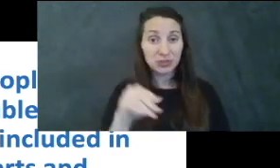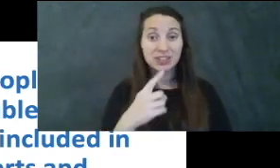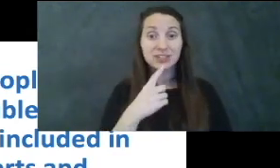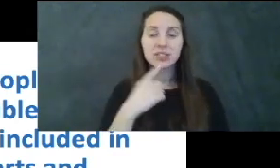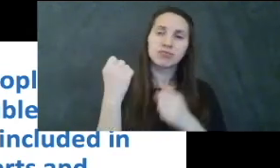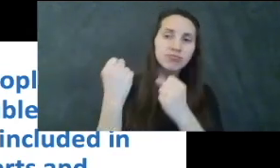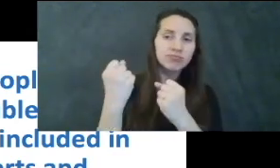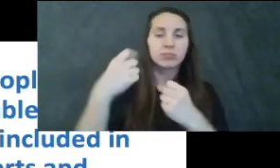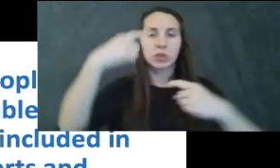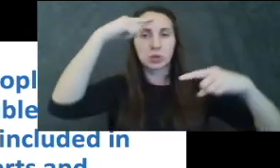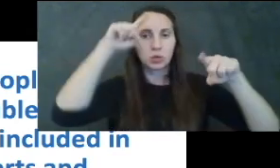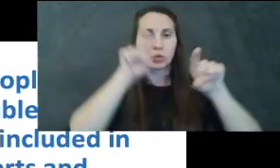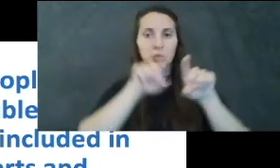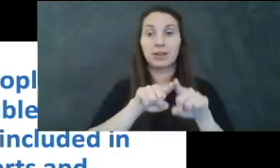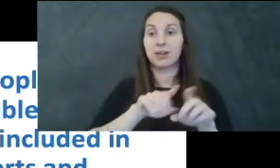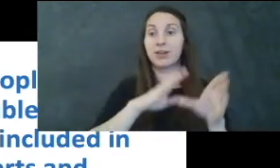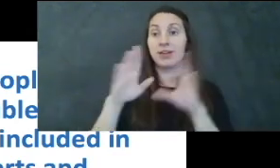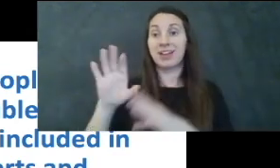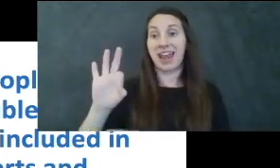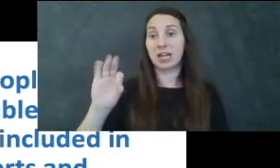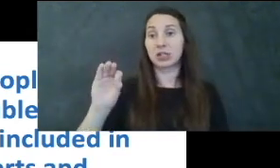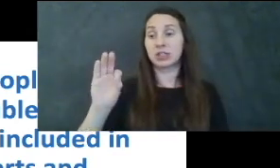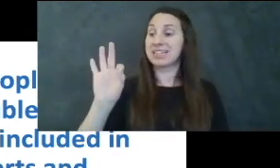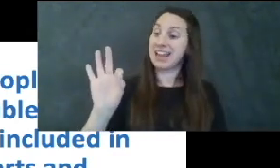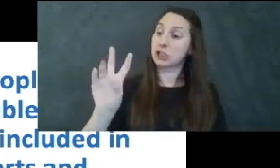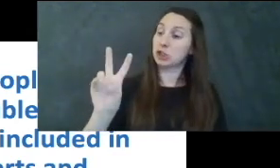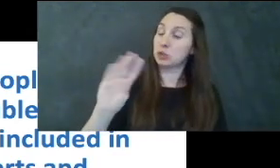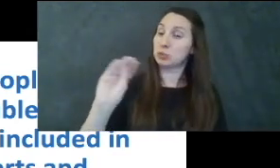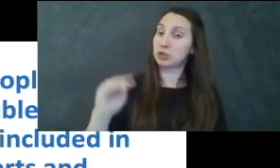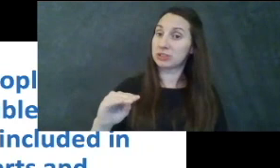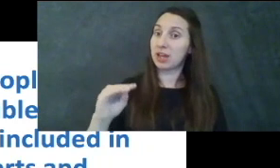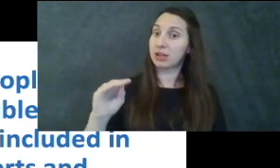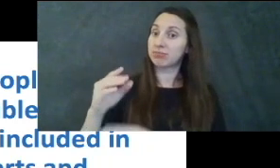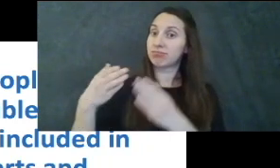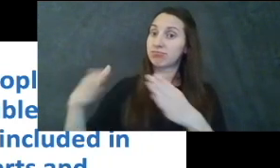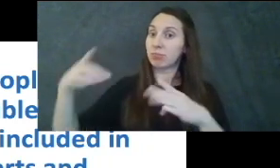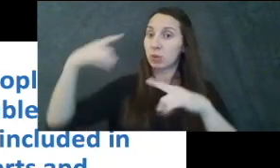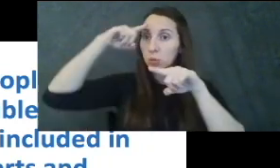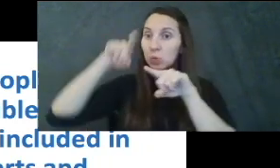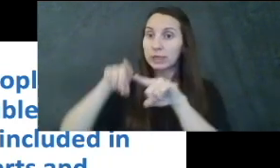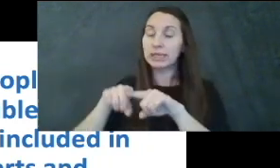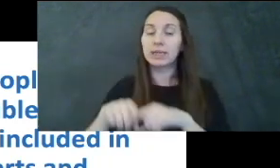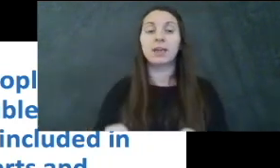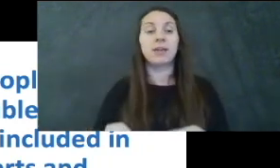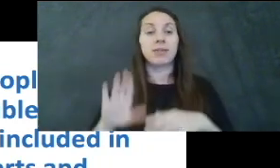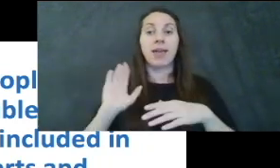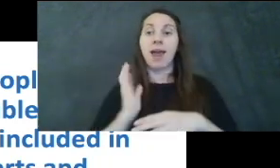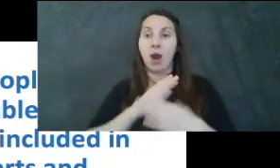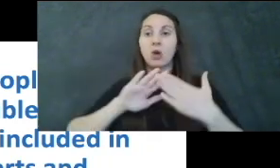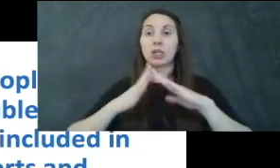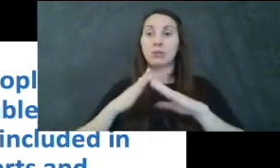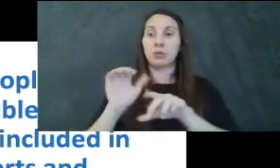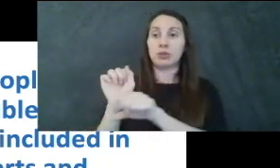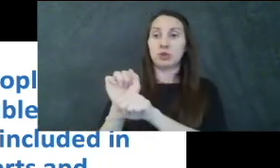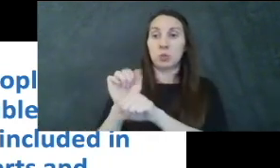agree, 92% agreeing that our communities are at their best when all people, including people with disabilities, have